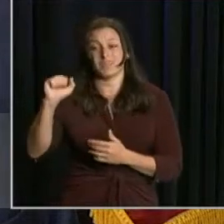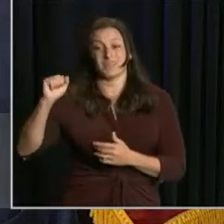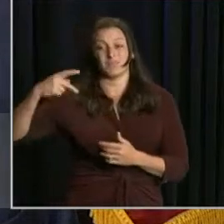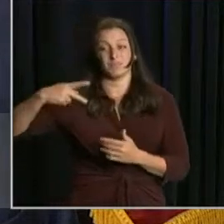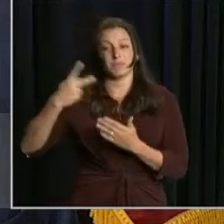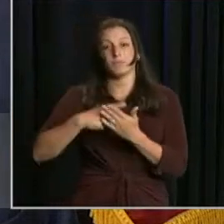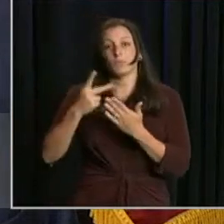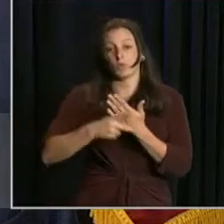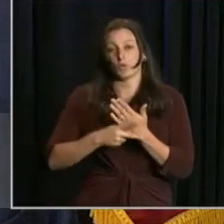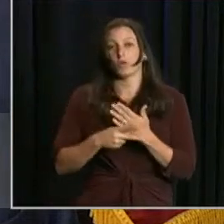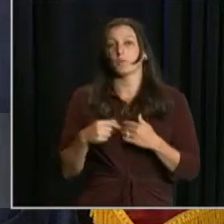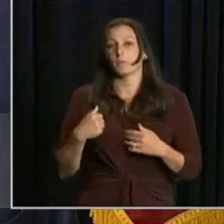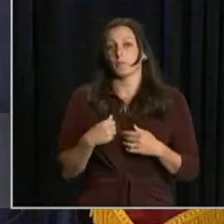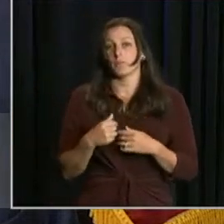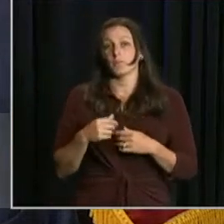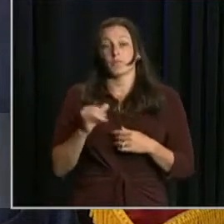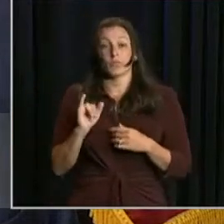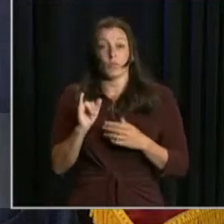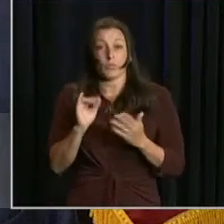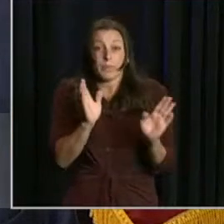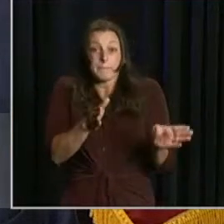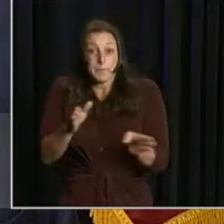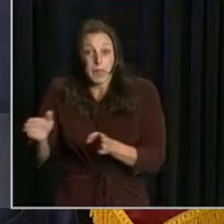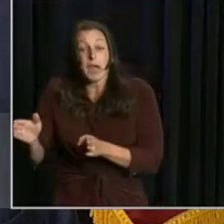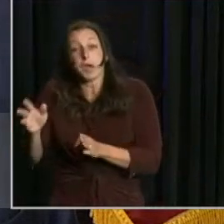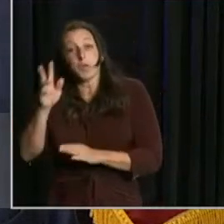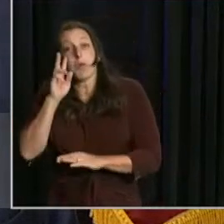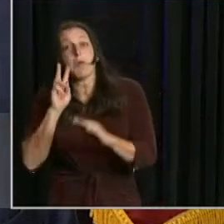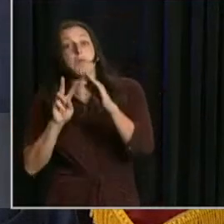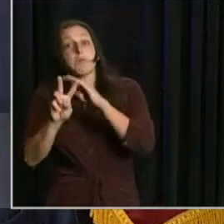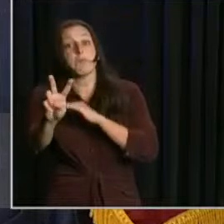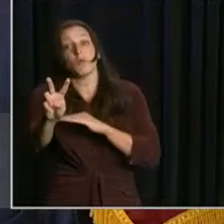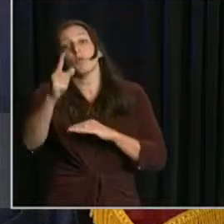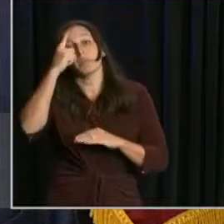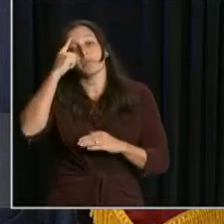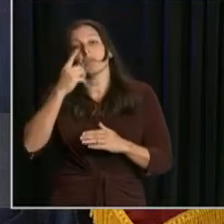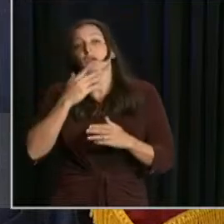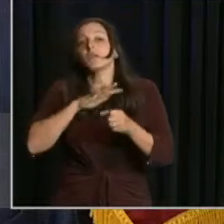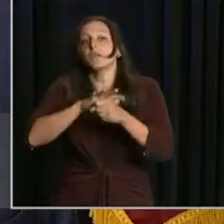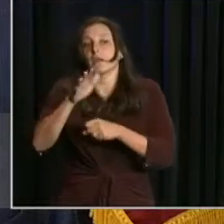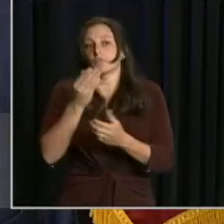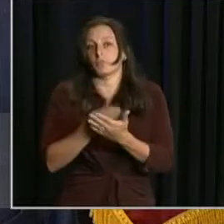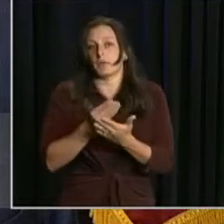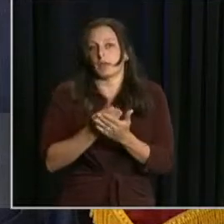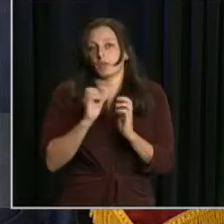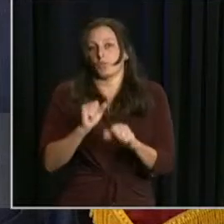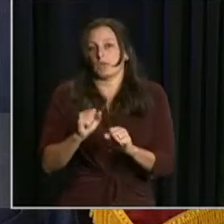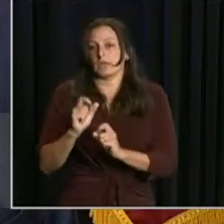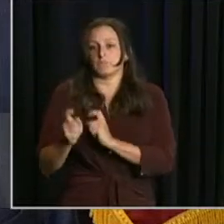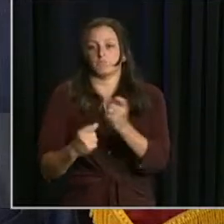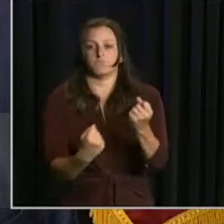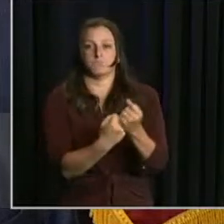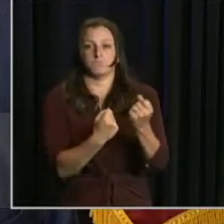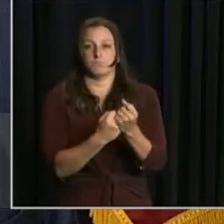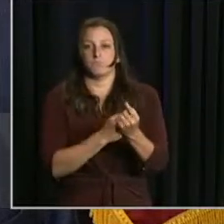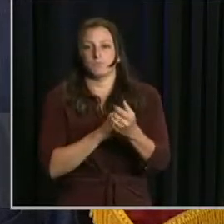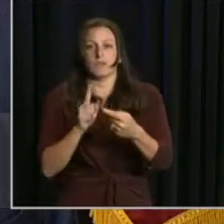that are forecasted to be sufficient through the end of the year, and we'll keep an eye on it. We have had